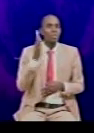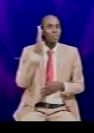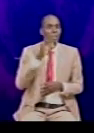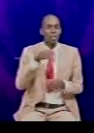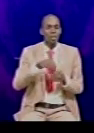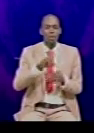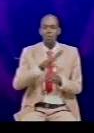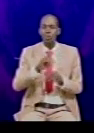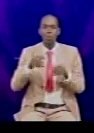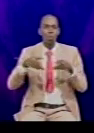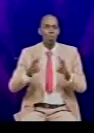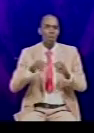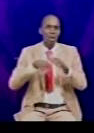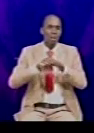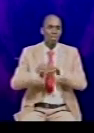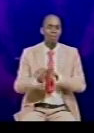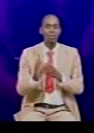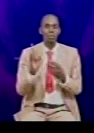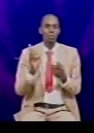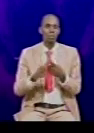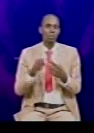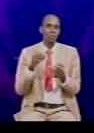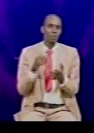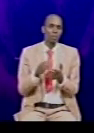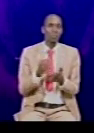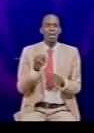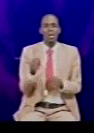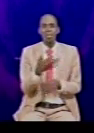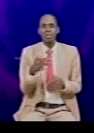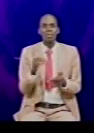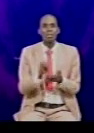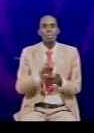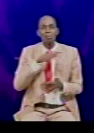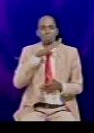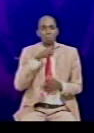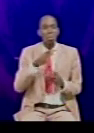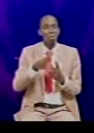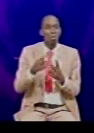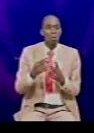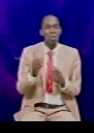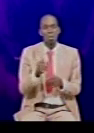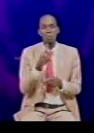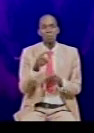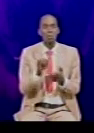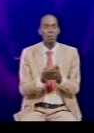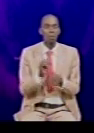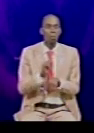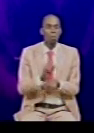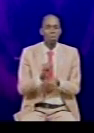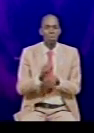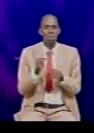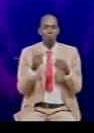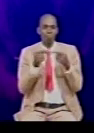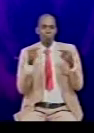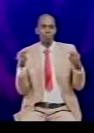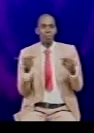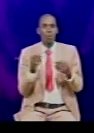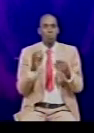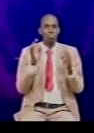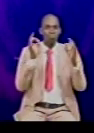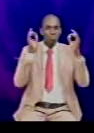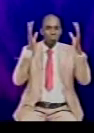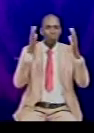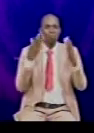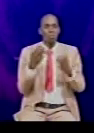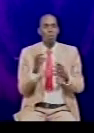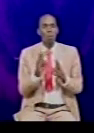that defileth, neither whatsoever worketh abomination or maketh a lie, but they that